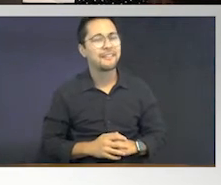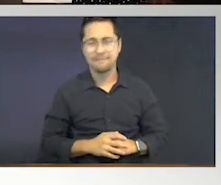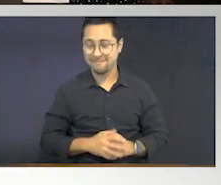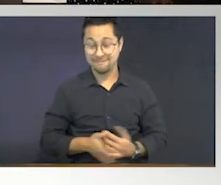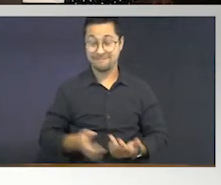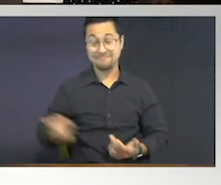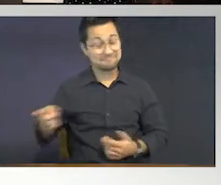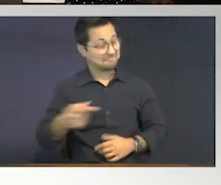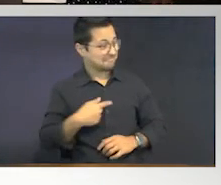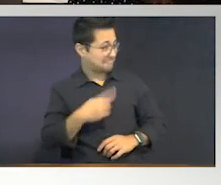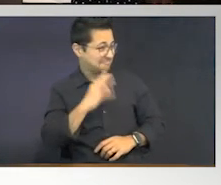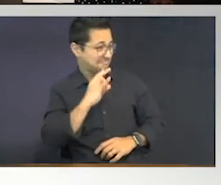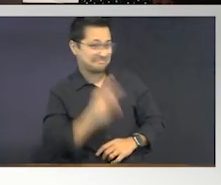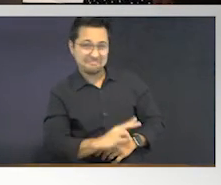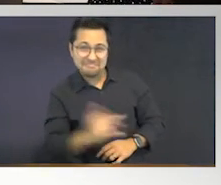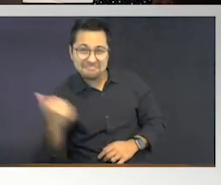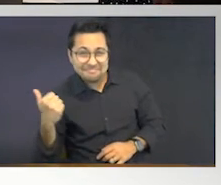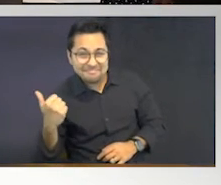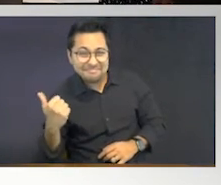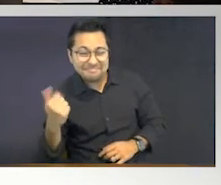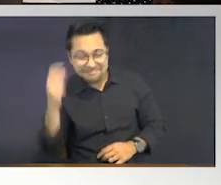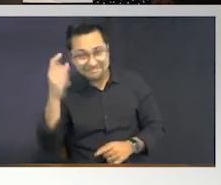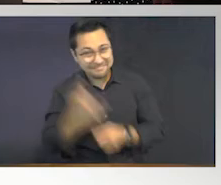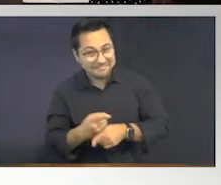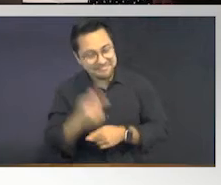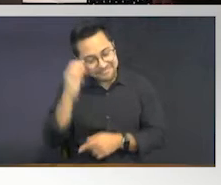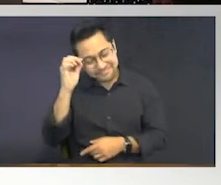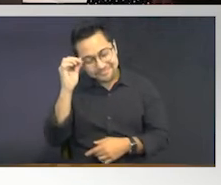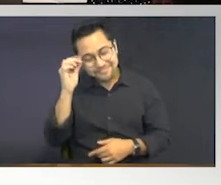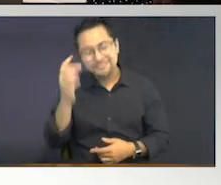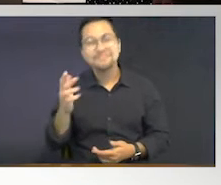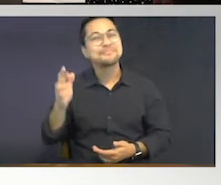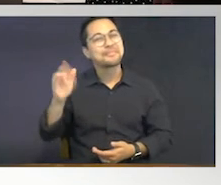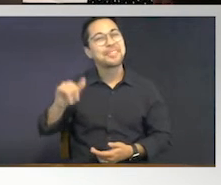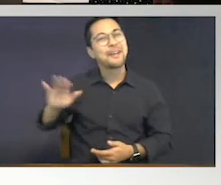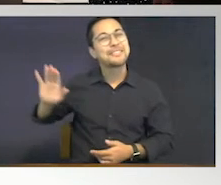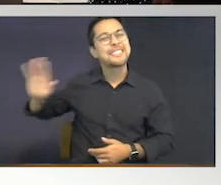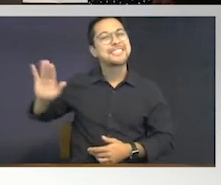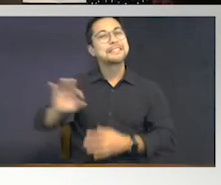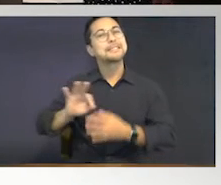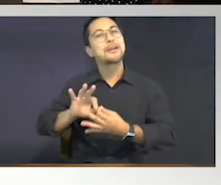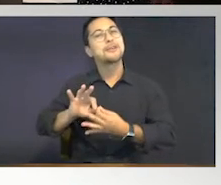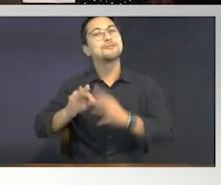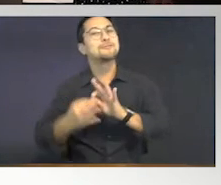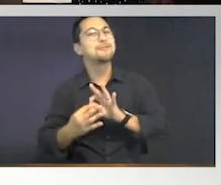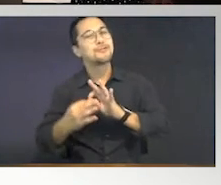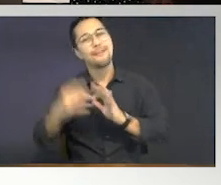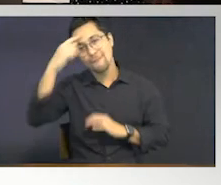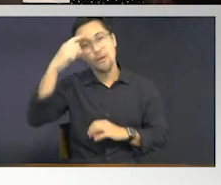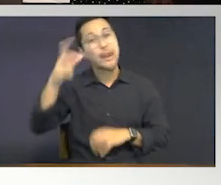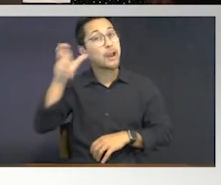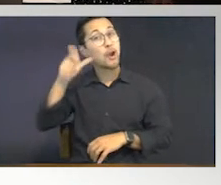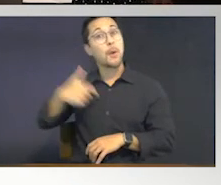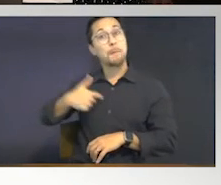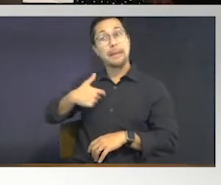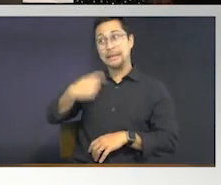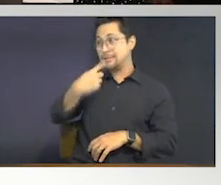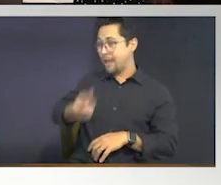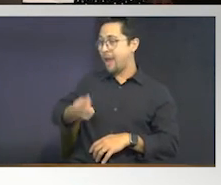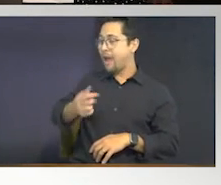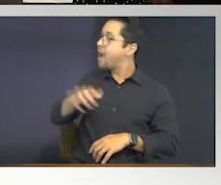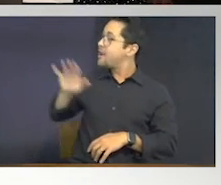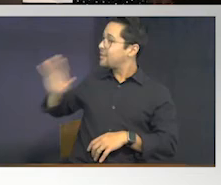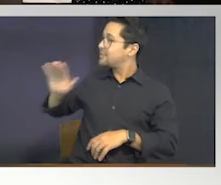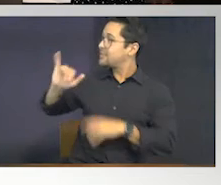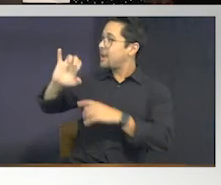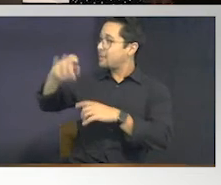literally 7 years old, right? And so that was his interpretation of hearing me say that his IEP